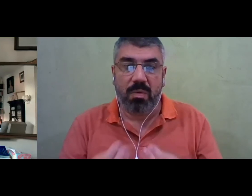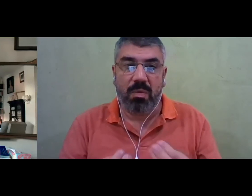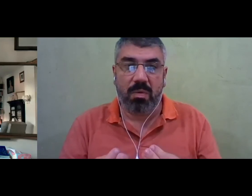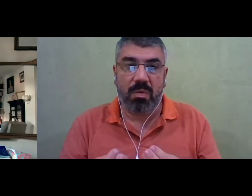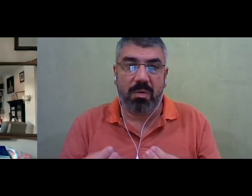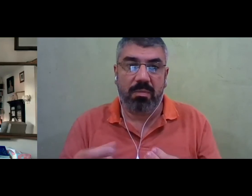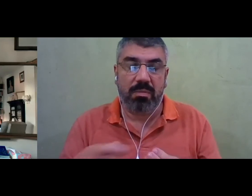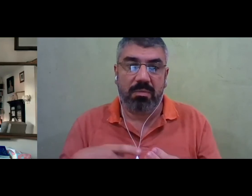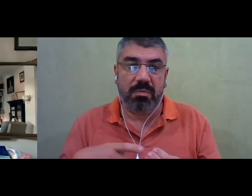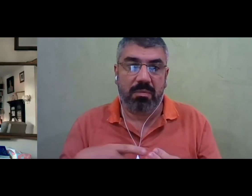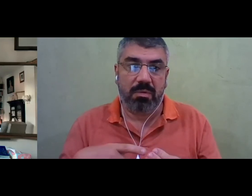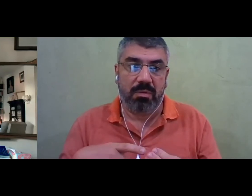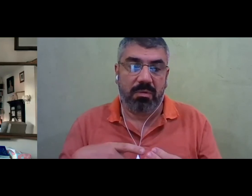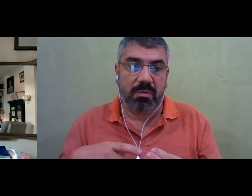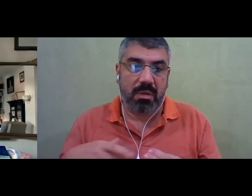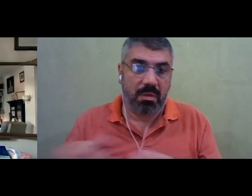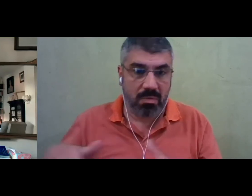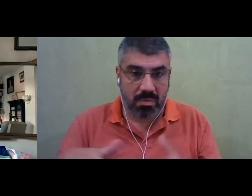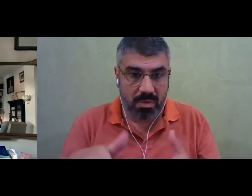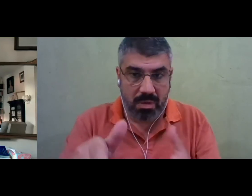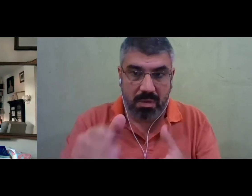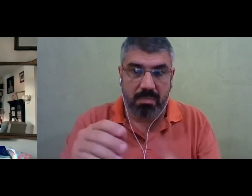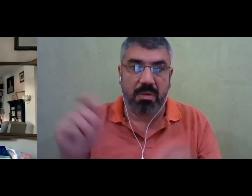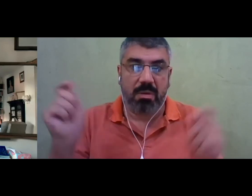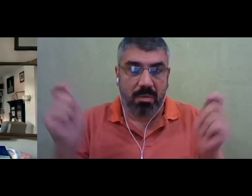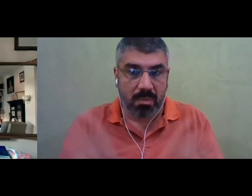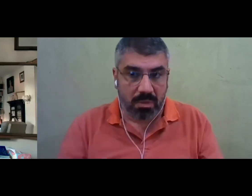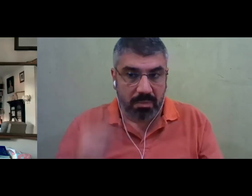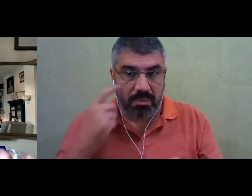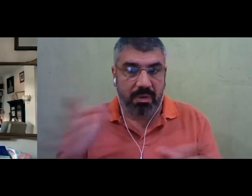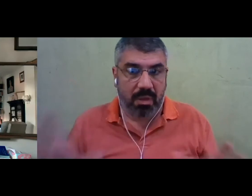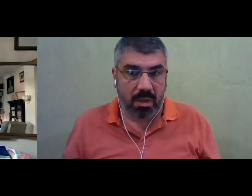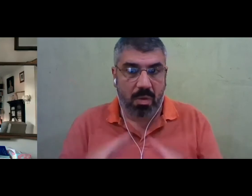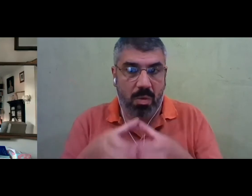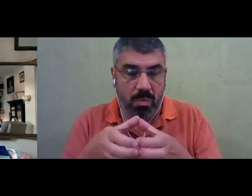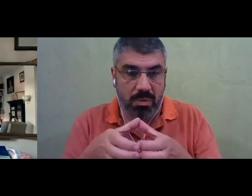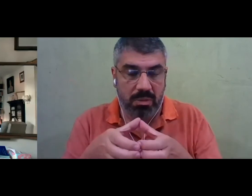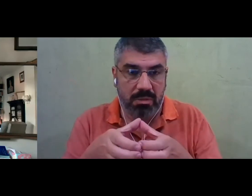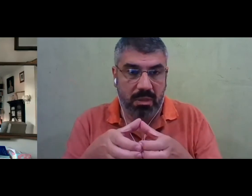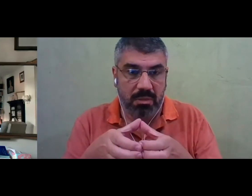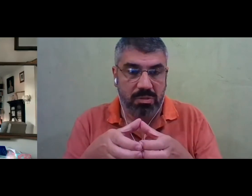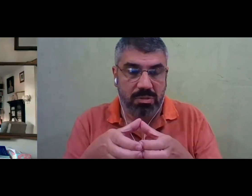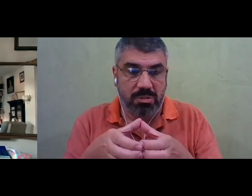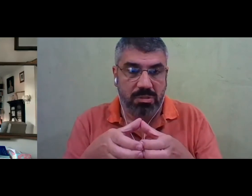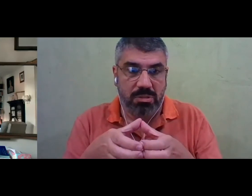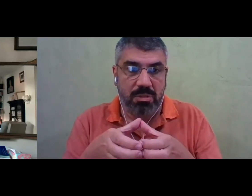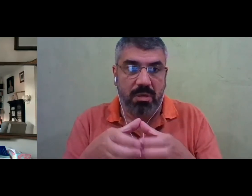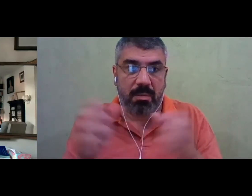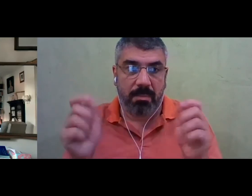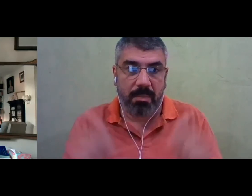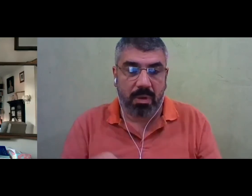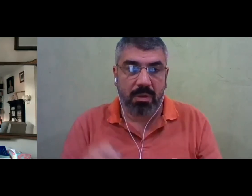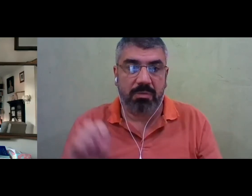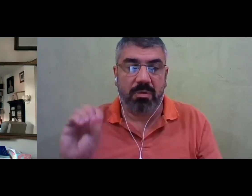go back and find that, in a hunter-gatherer community, that they had, they had goods, therefore that